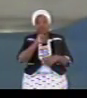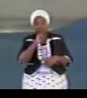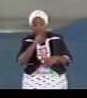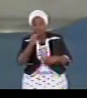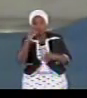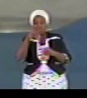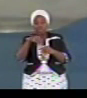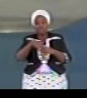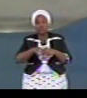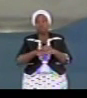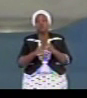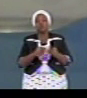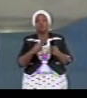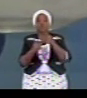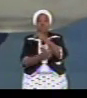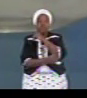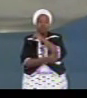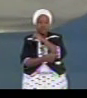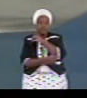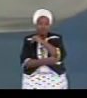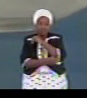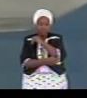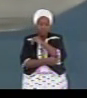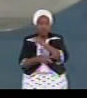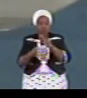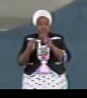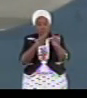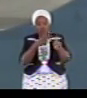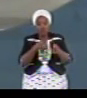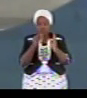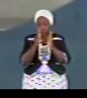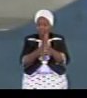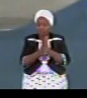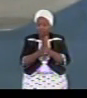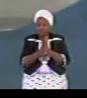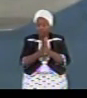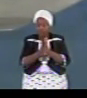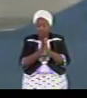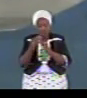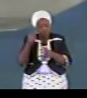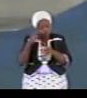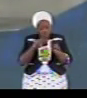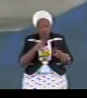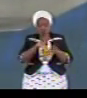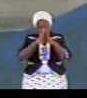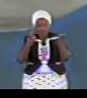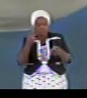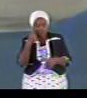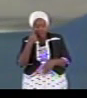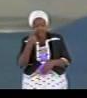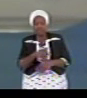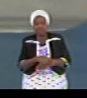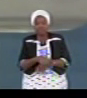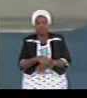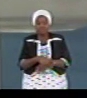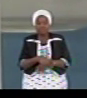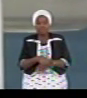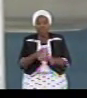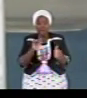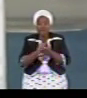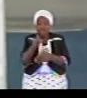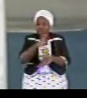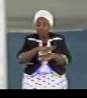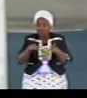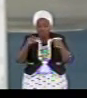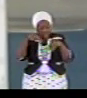into temptation. Watch and pray. Watch, open your eyes, that you don't